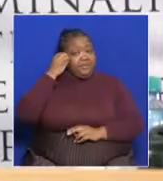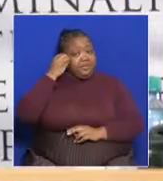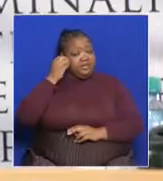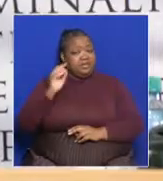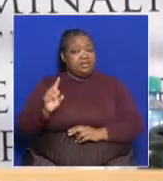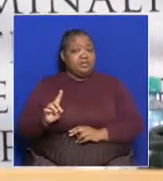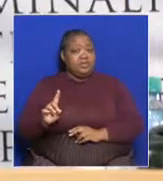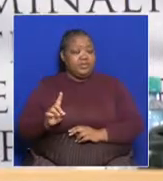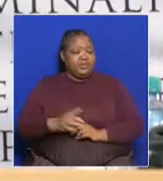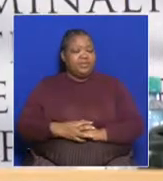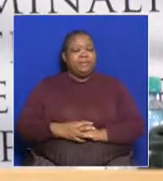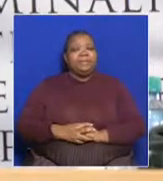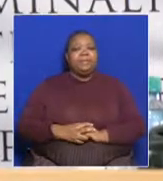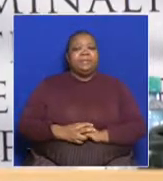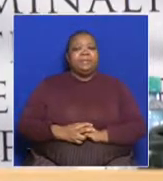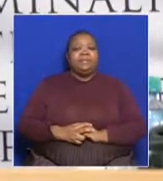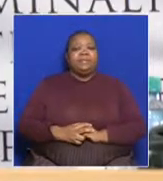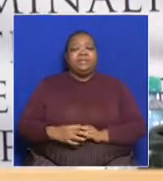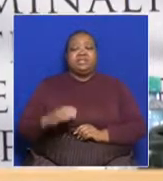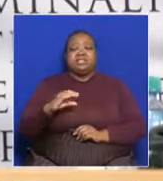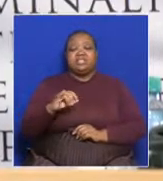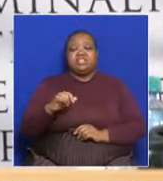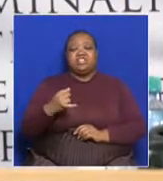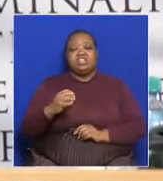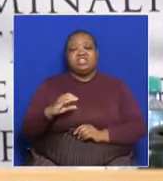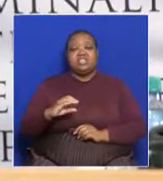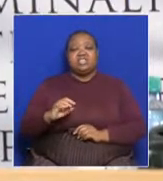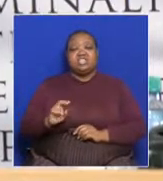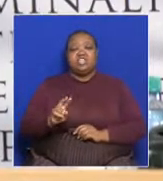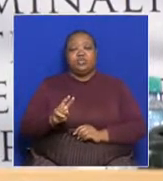it's part of CJC 244,